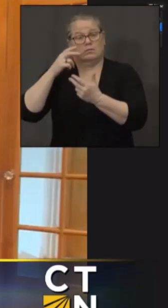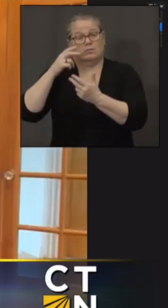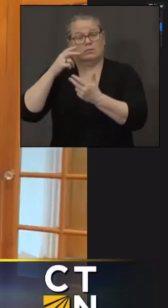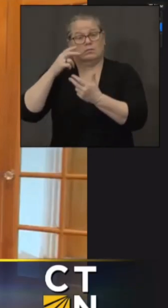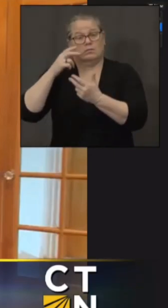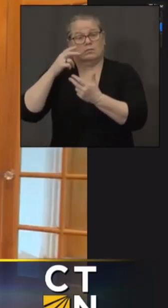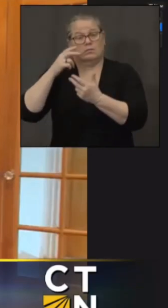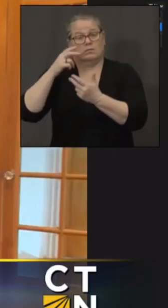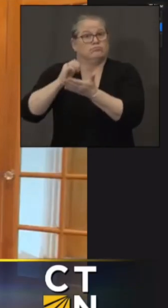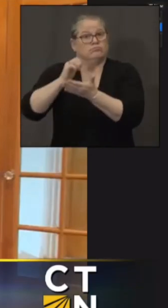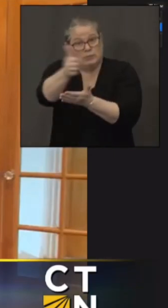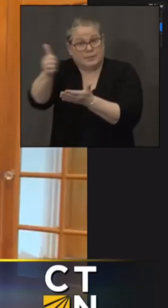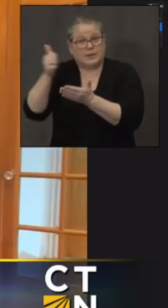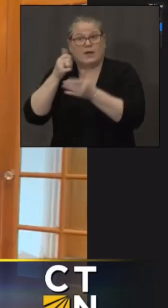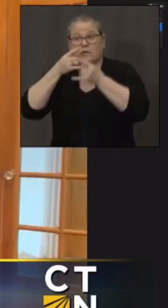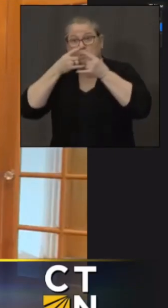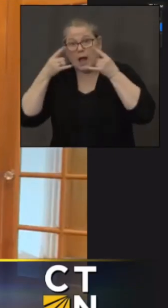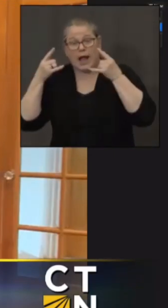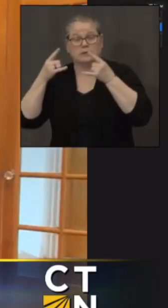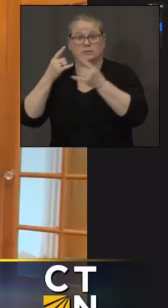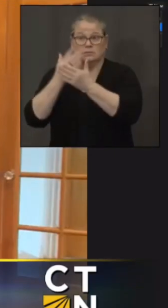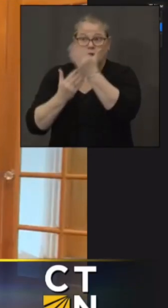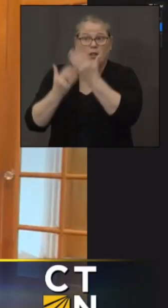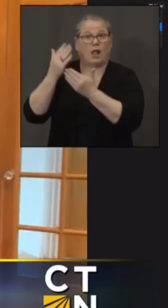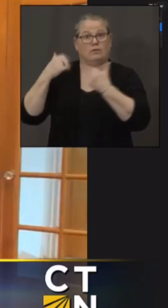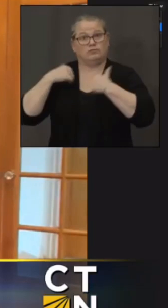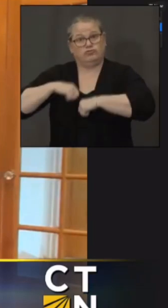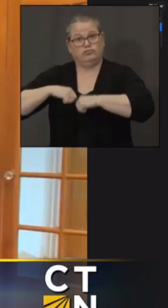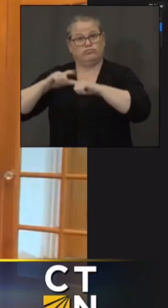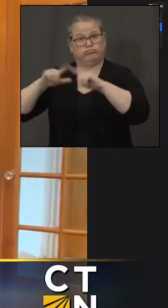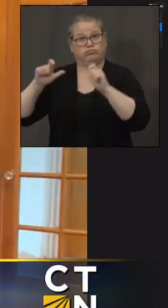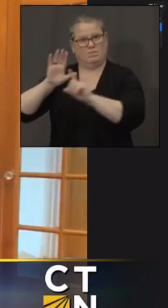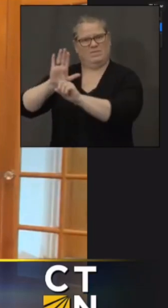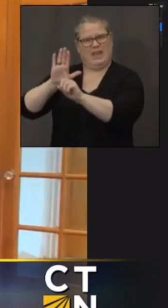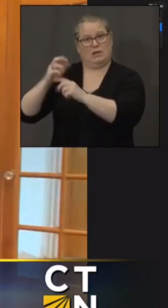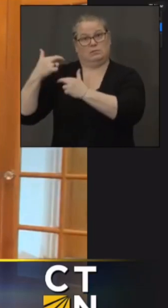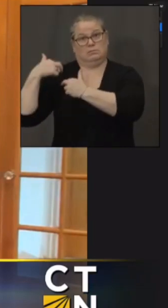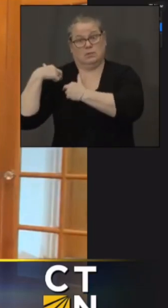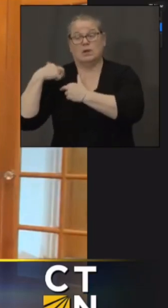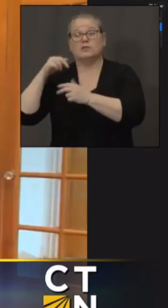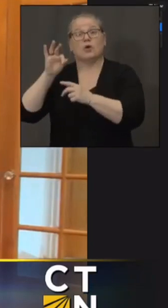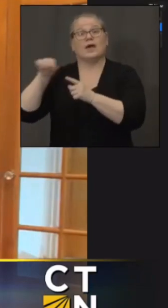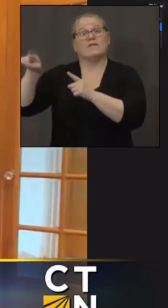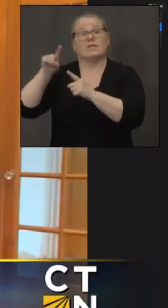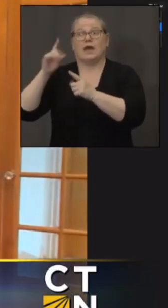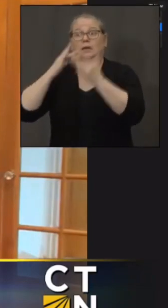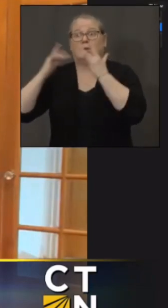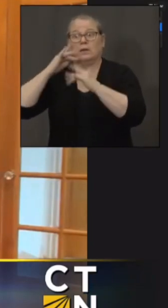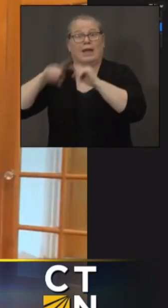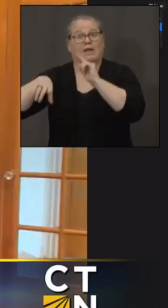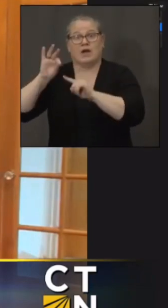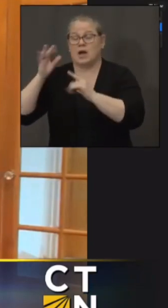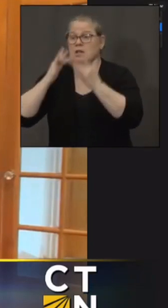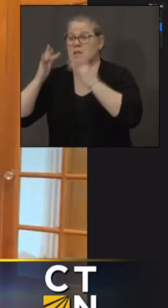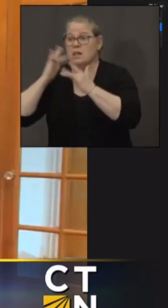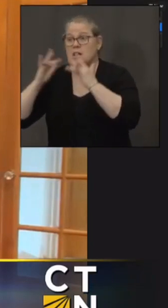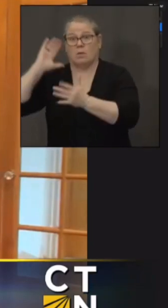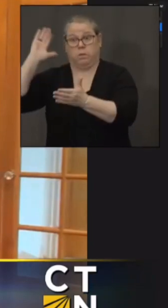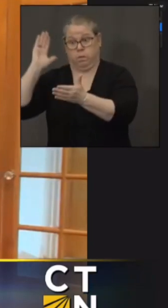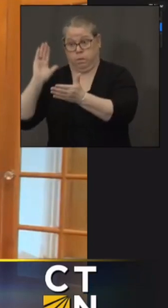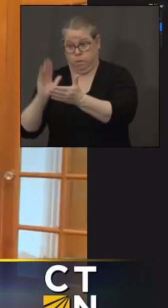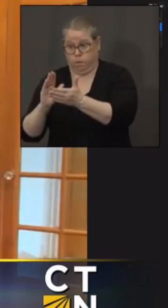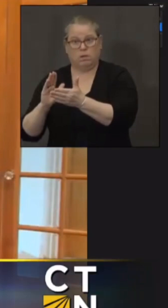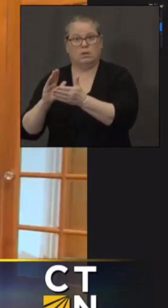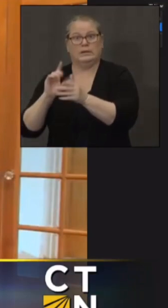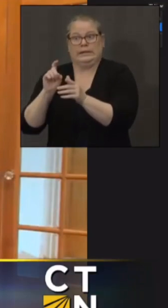could fall behind, and then we're there to step in. So there could be isolated cases where that may be true, but certainly not true pervasively. And with